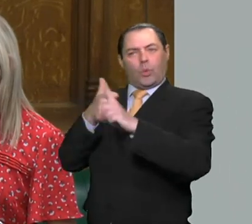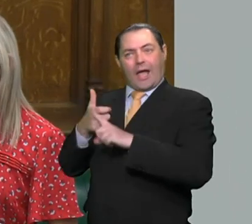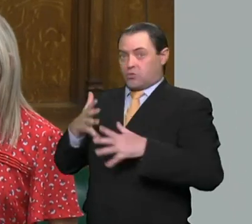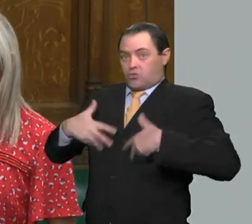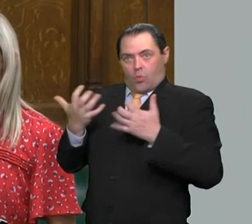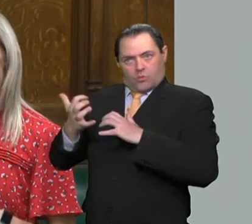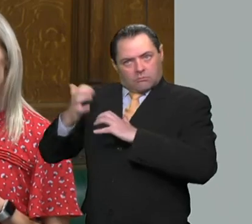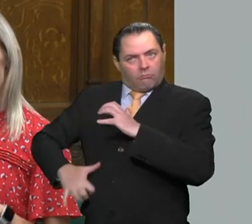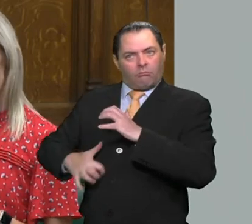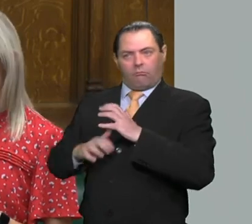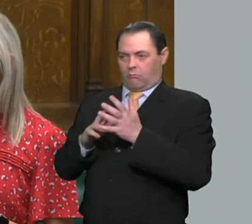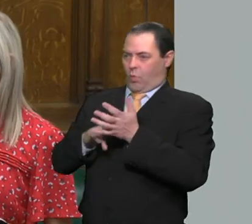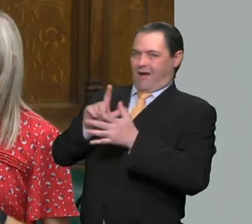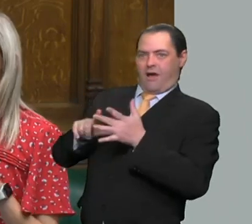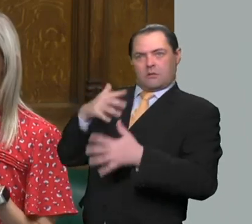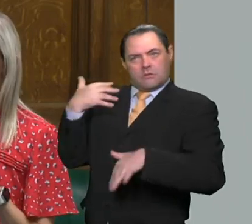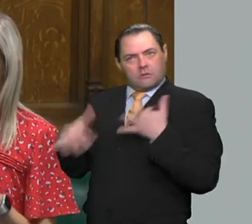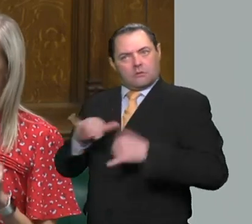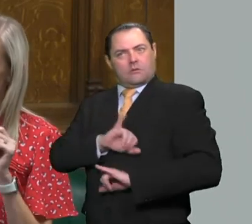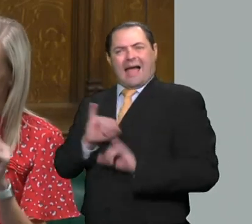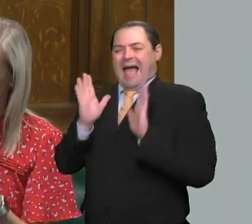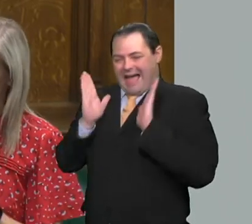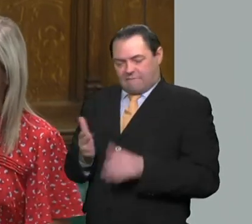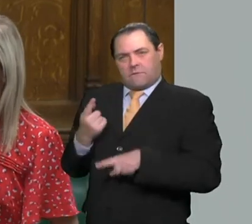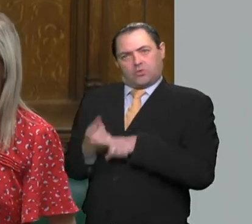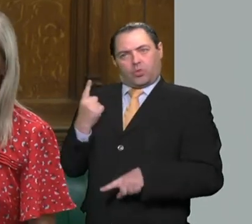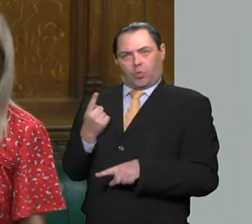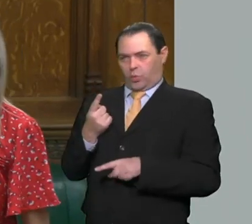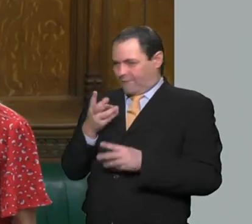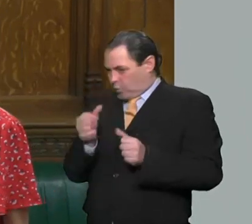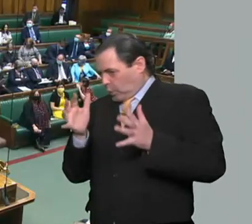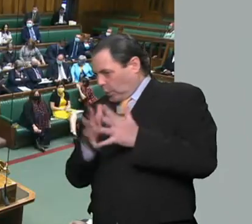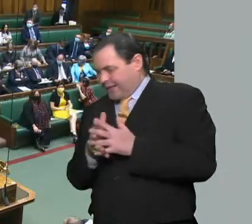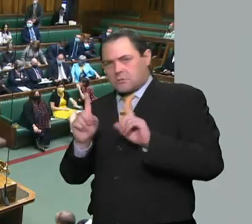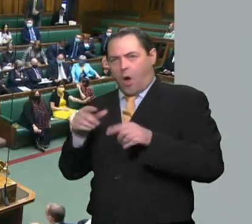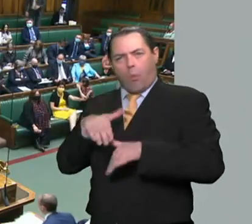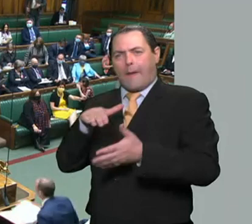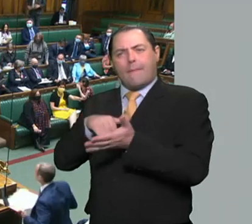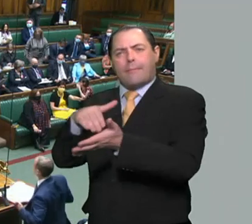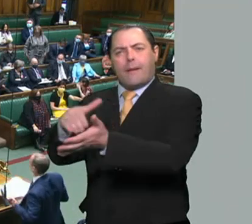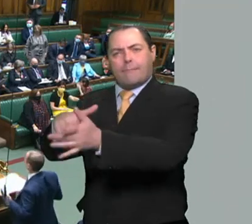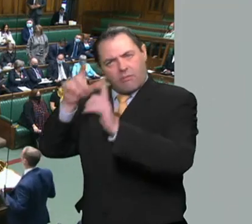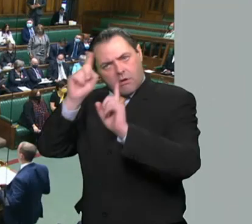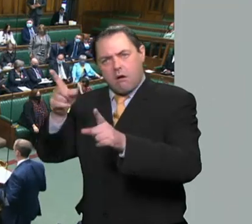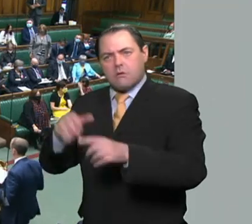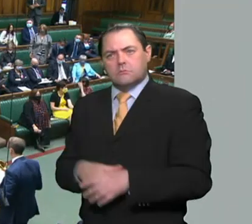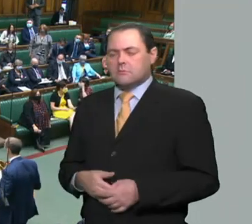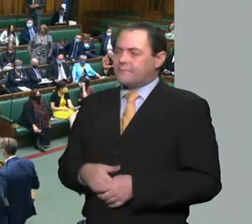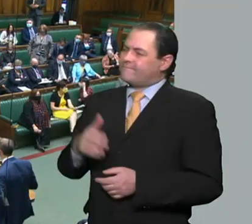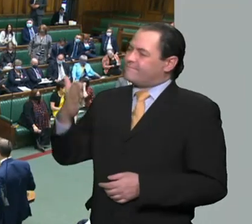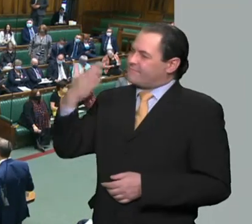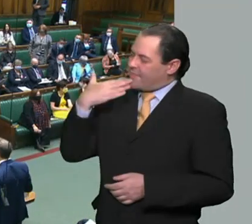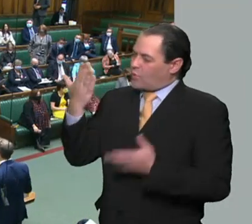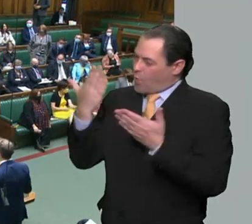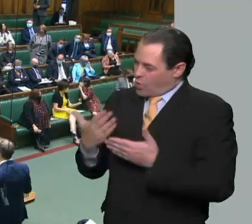the institutions, and such a solution must be found in weeks rather than months? Can I thank the Honourable